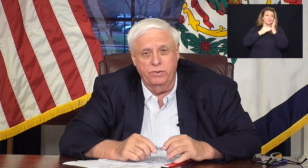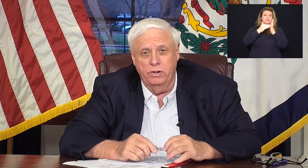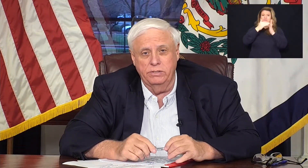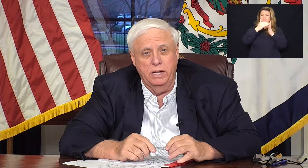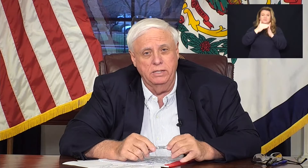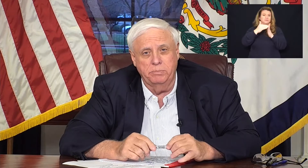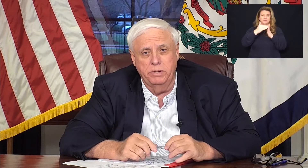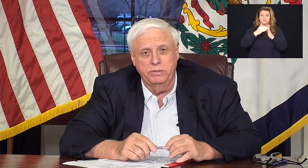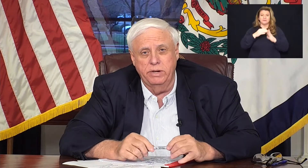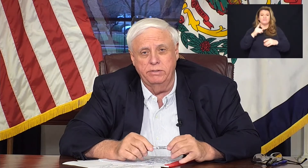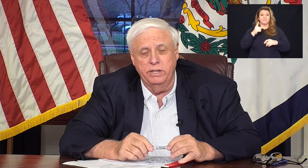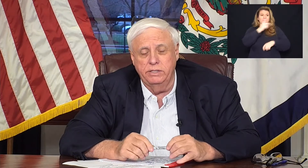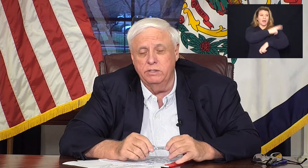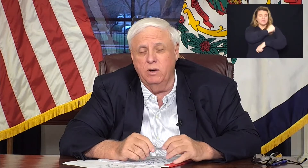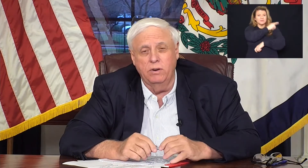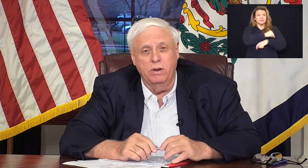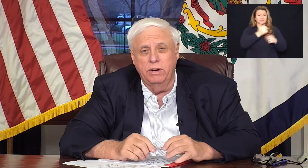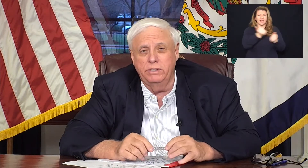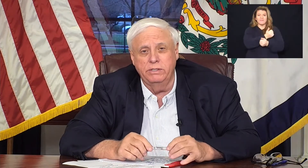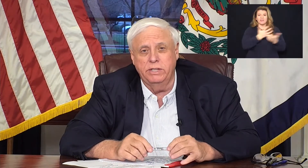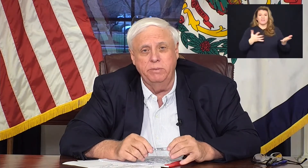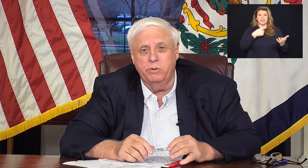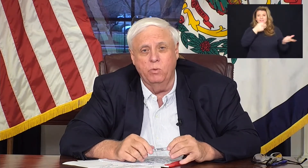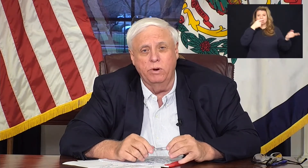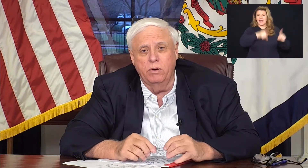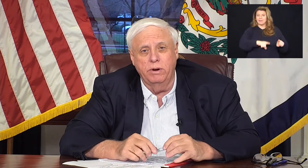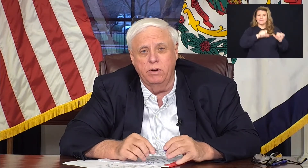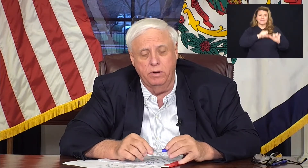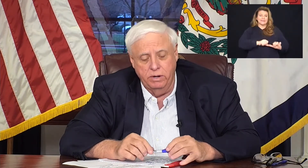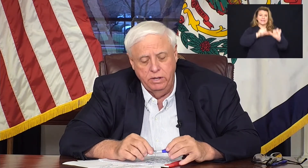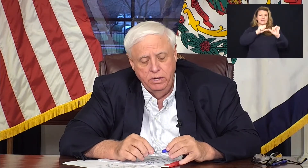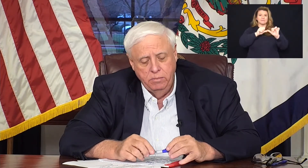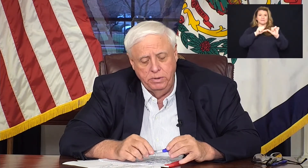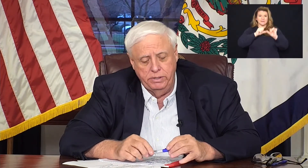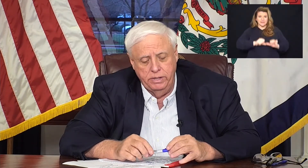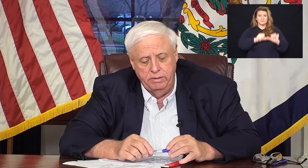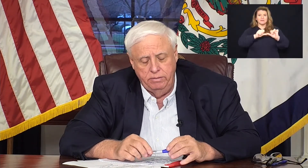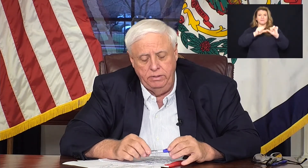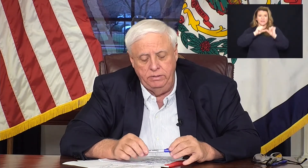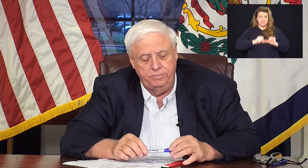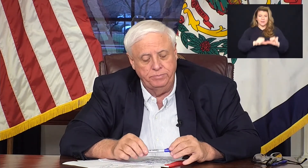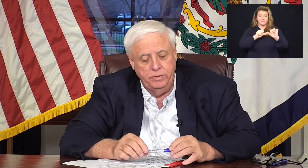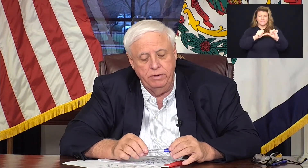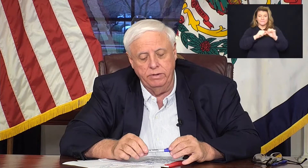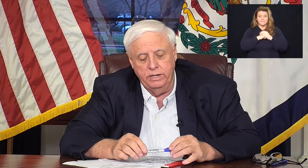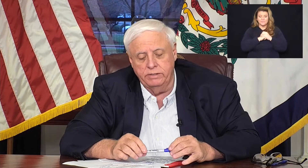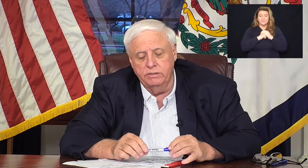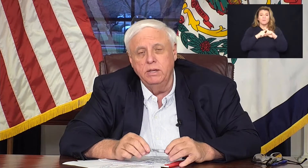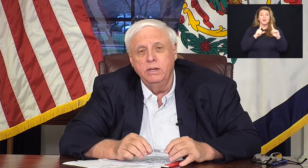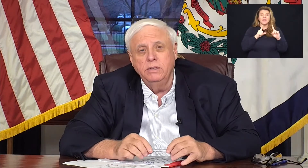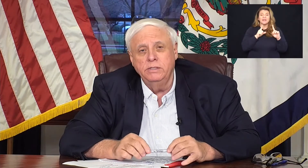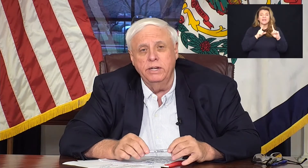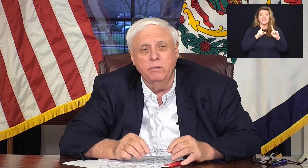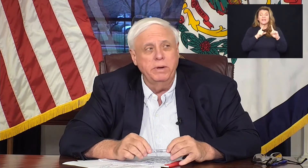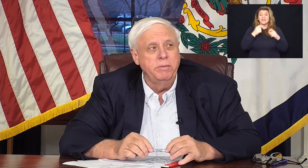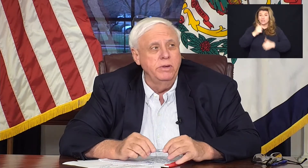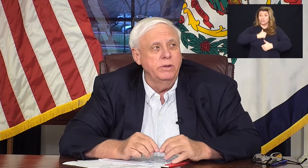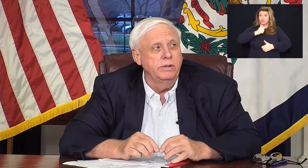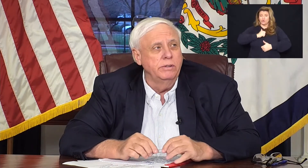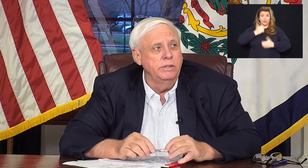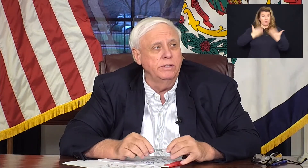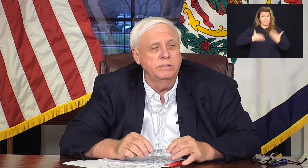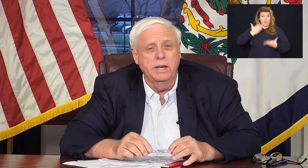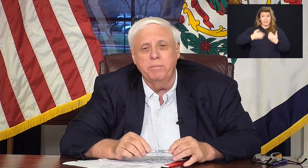as far as the hospitals and everything. It's gone on. It just keeps going on and on. But nevertheless, General, maybe